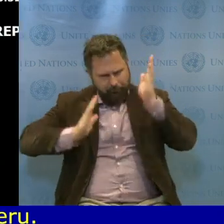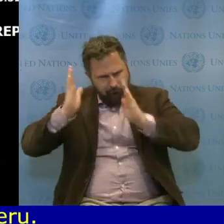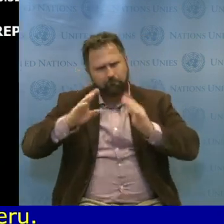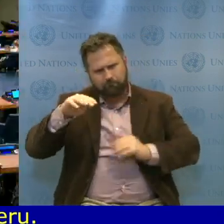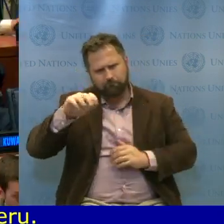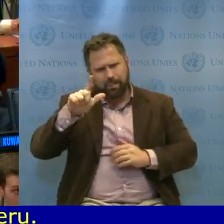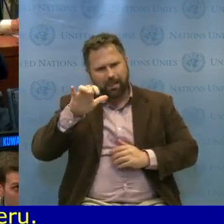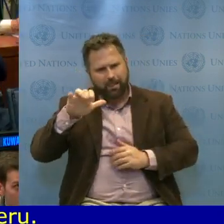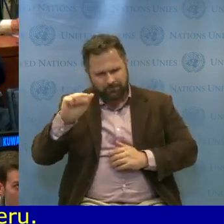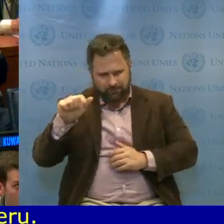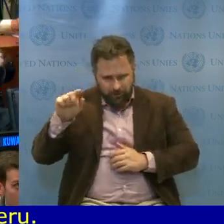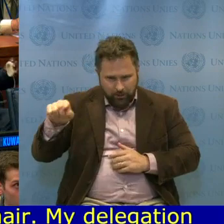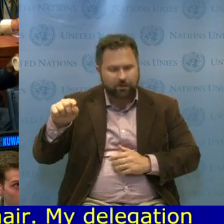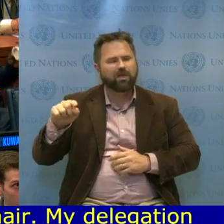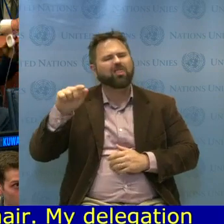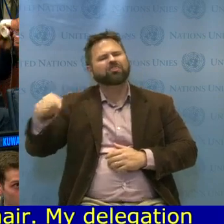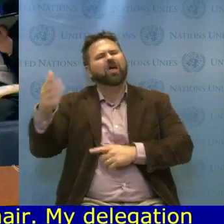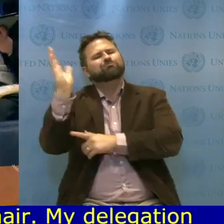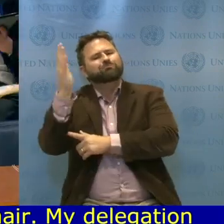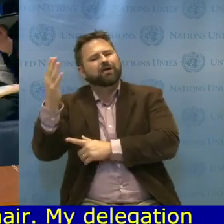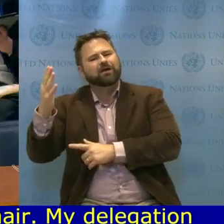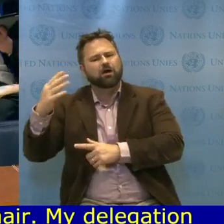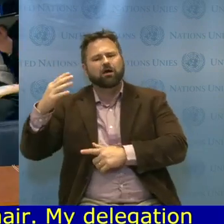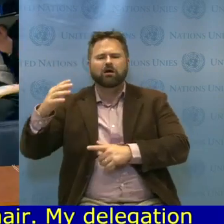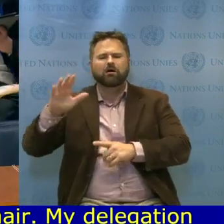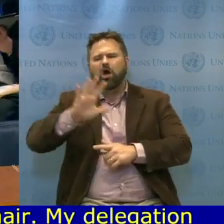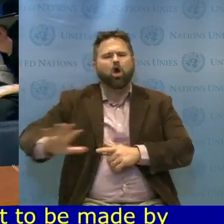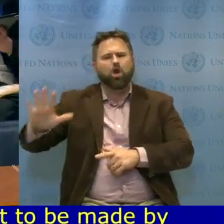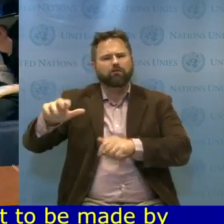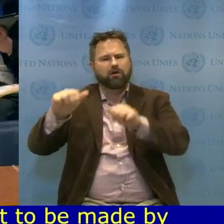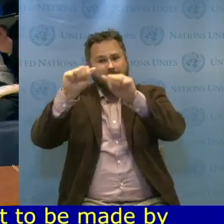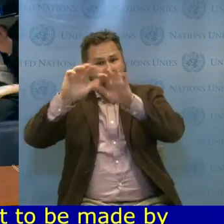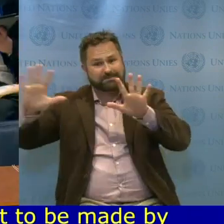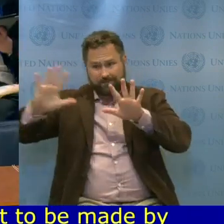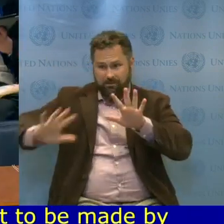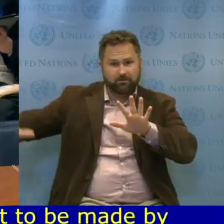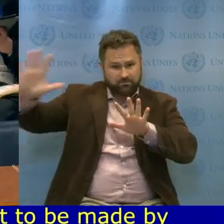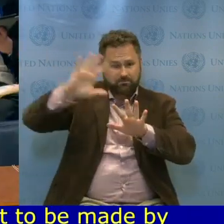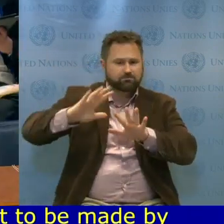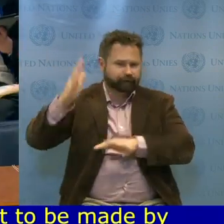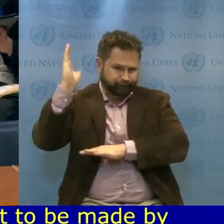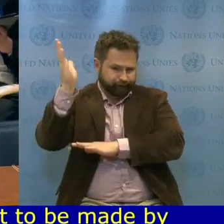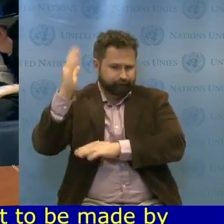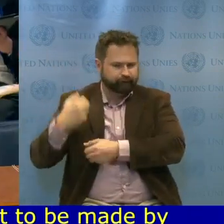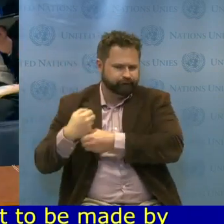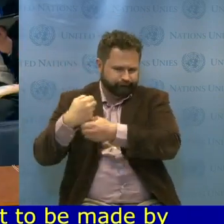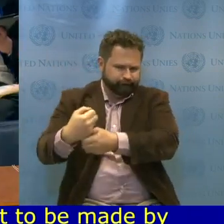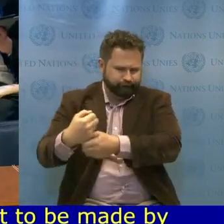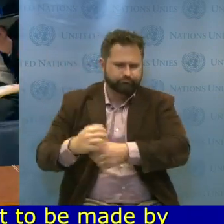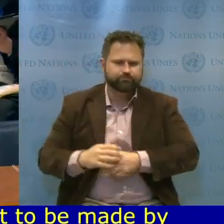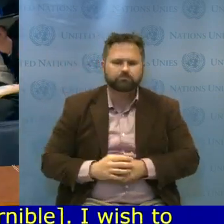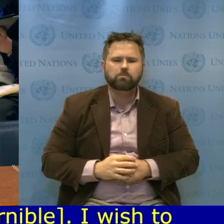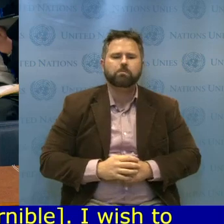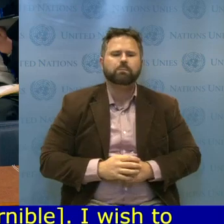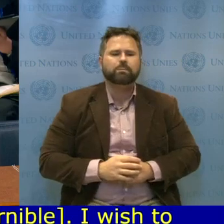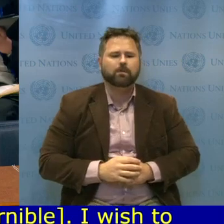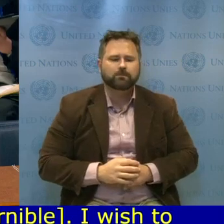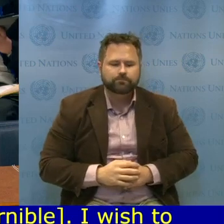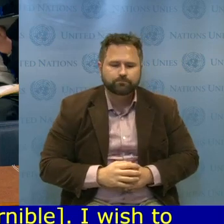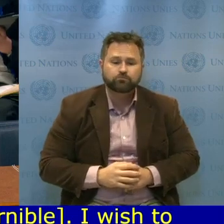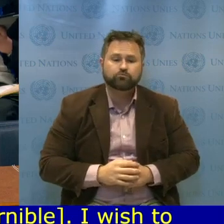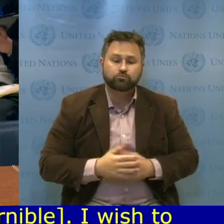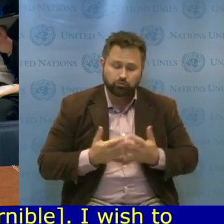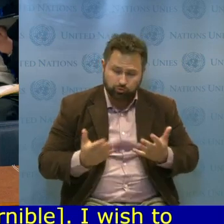wish to make a few remarks in my national capacity. Having attached importance to the issue of persons with disability, the